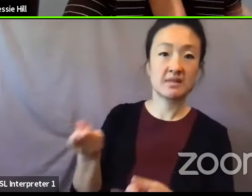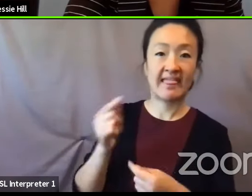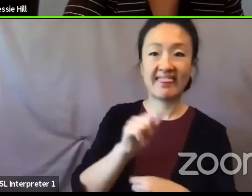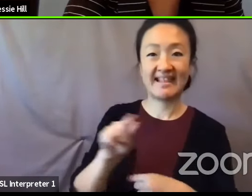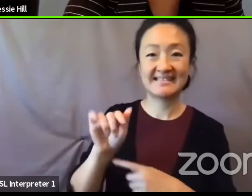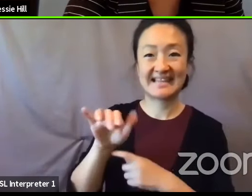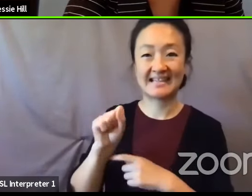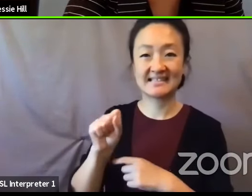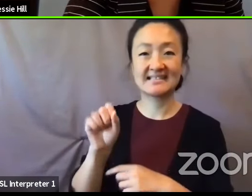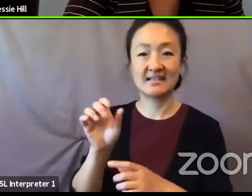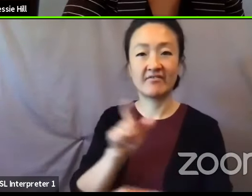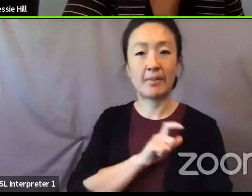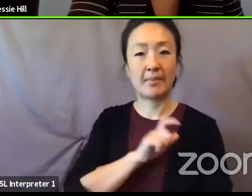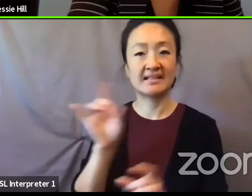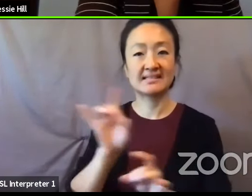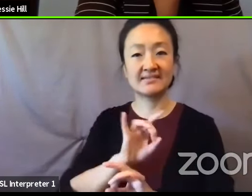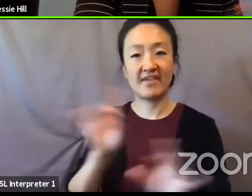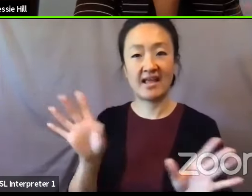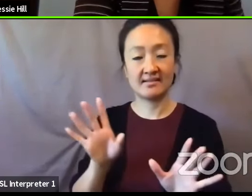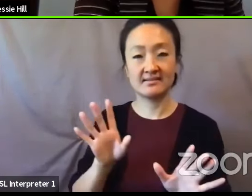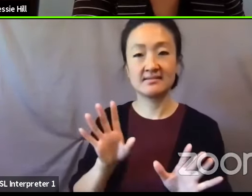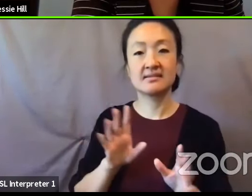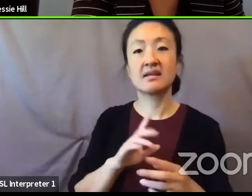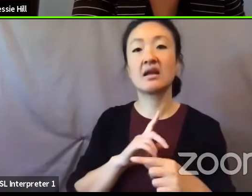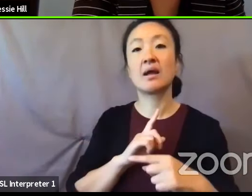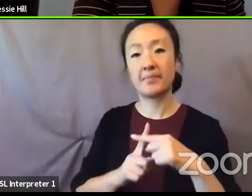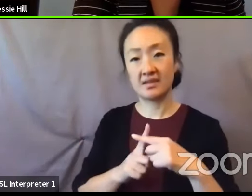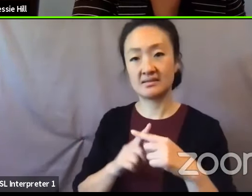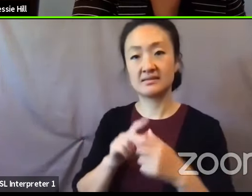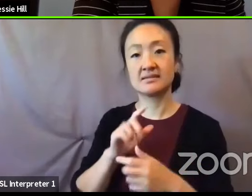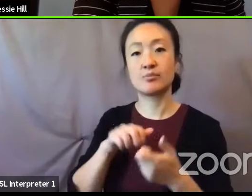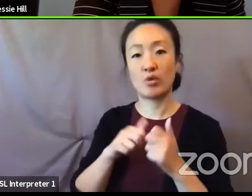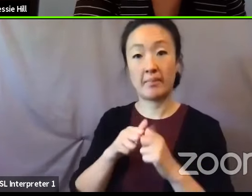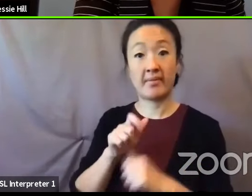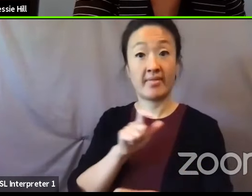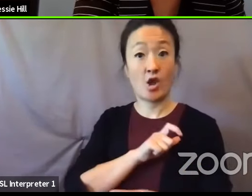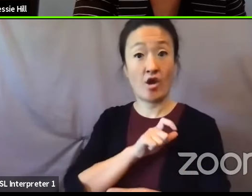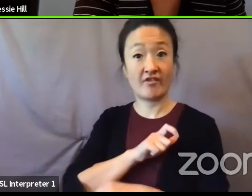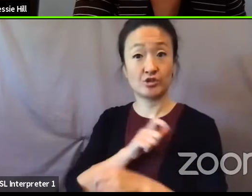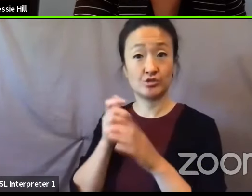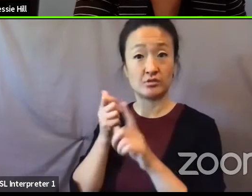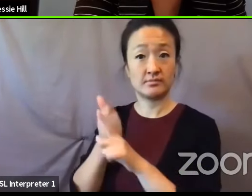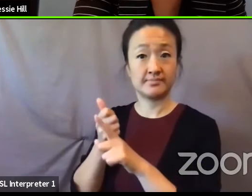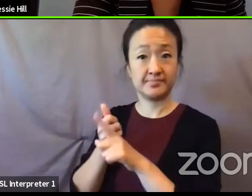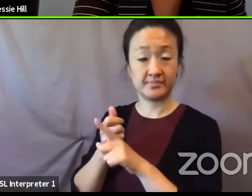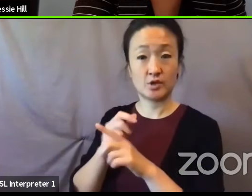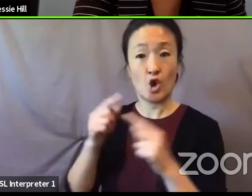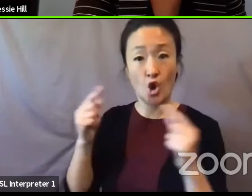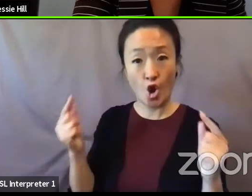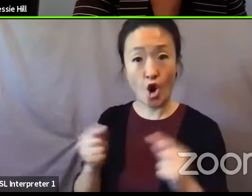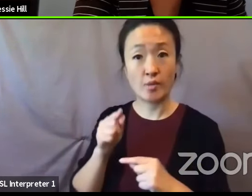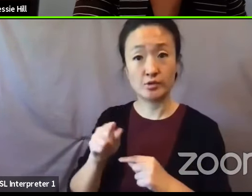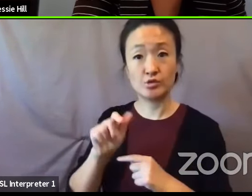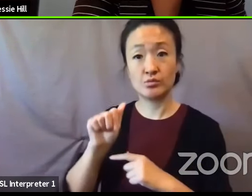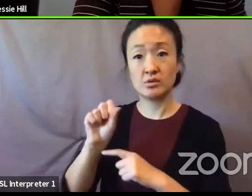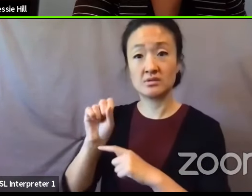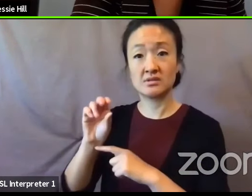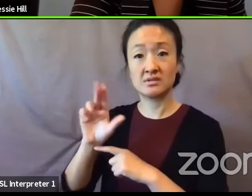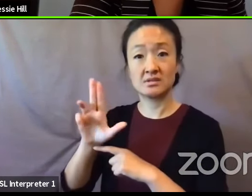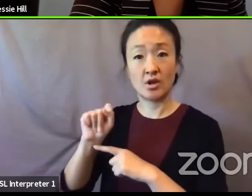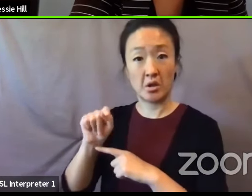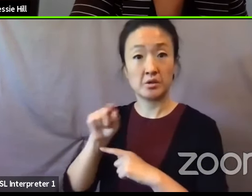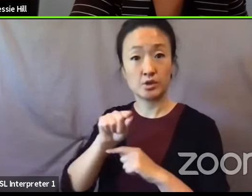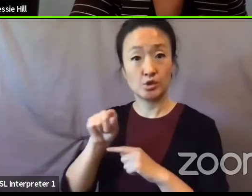on top of that, there is the problem that if the officer who has harmed you or assaulted you is a federal officer,